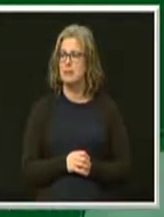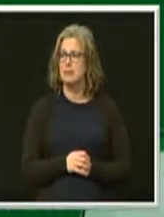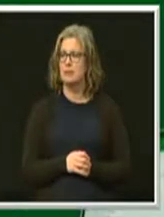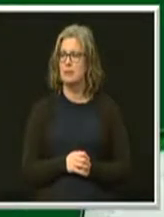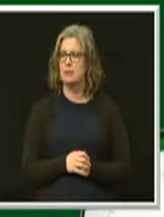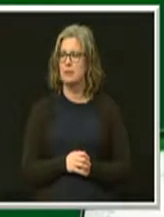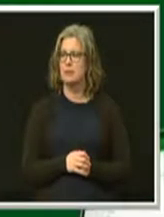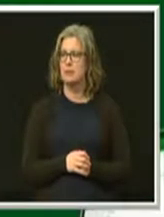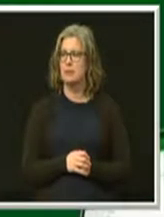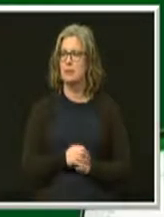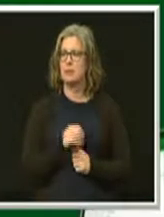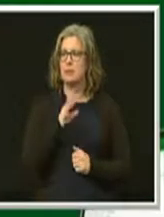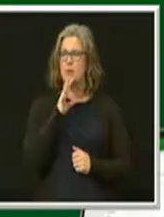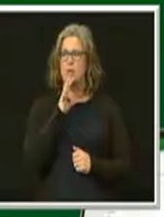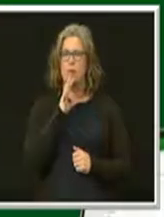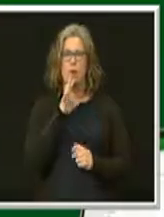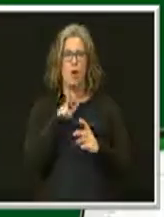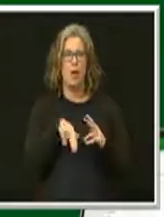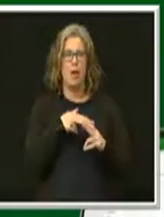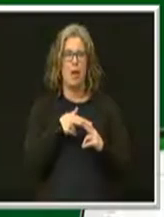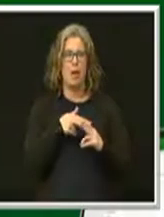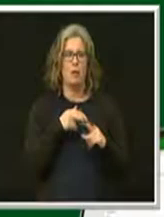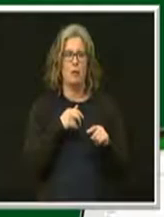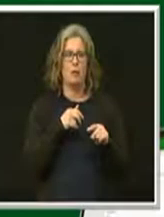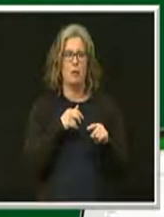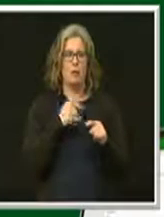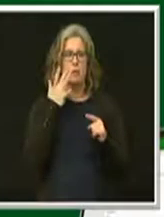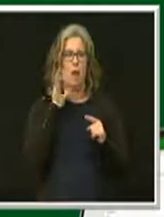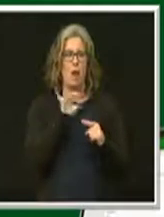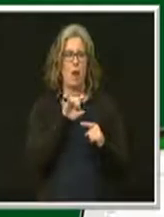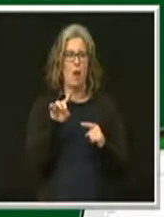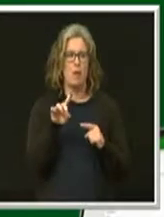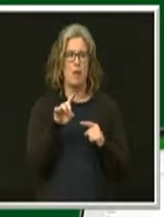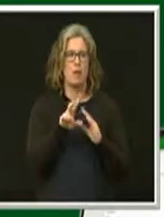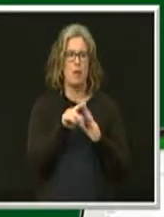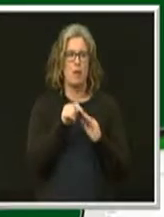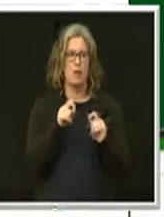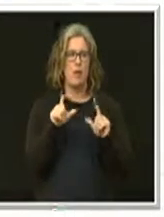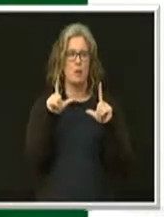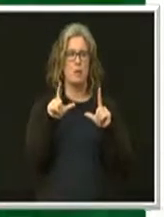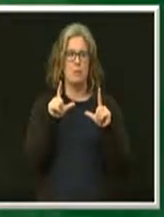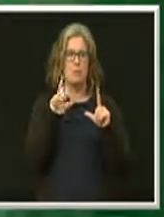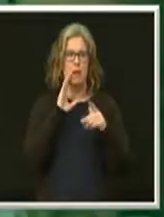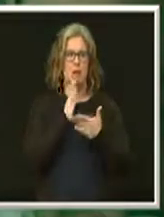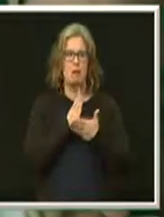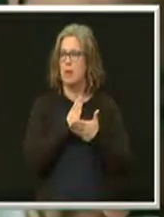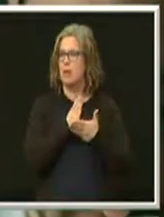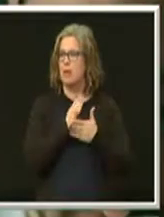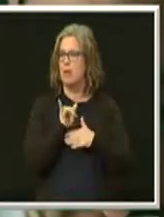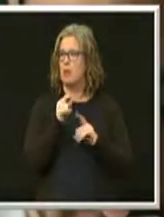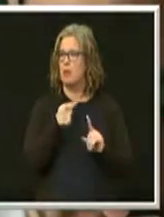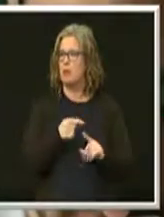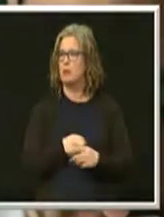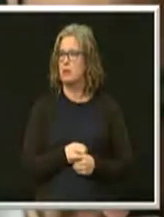I'll start talking about Smart 911, and if the video pops up, I'll stop at that point in time.